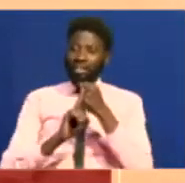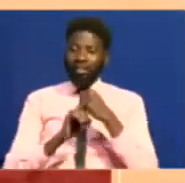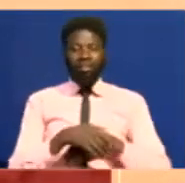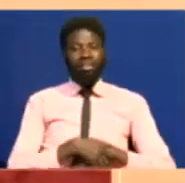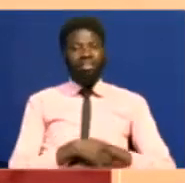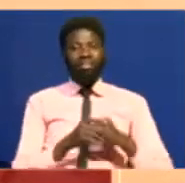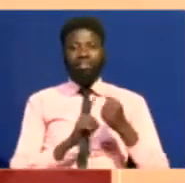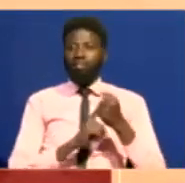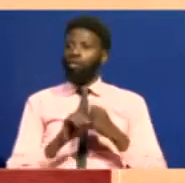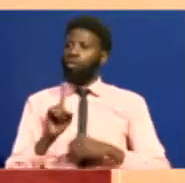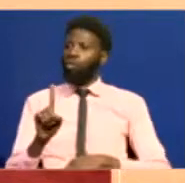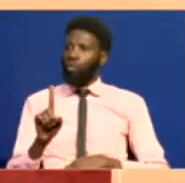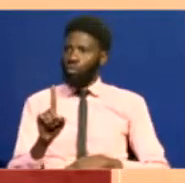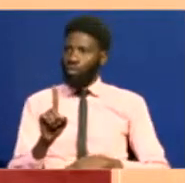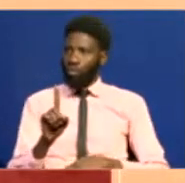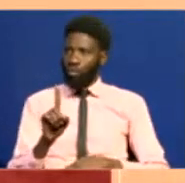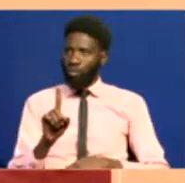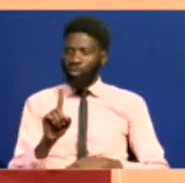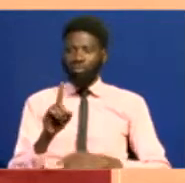huo.